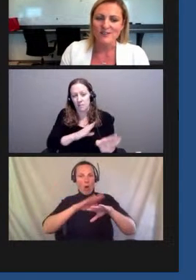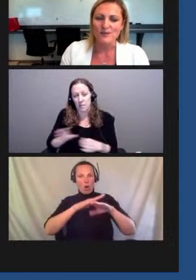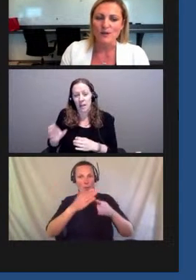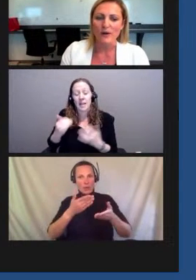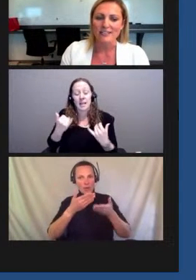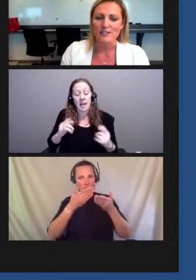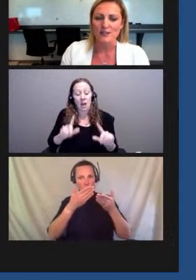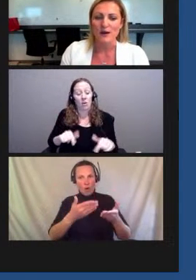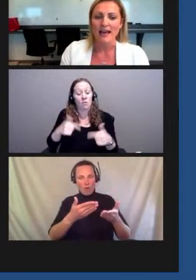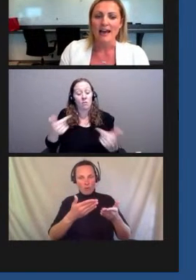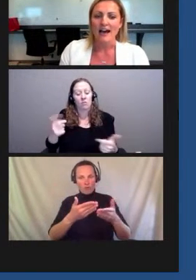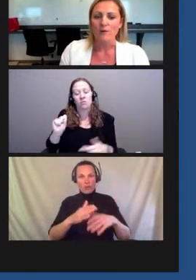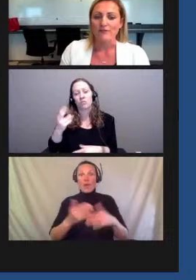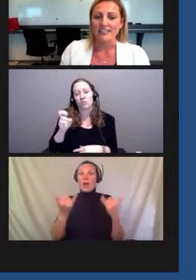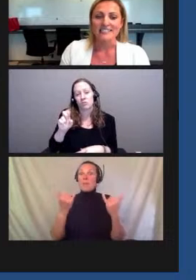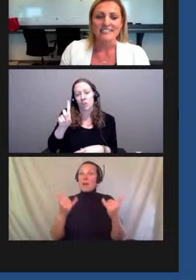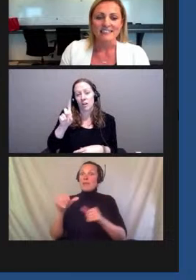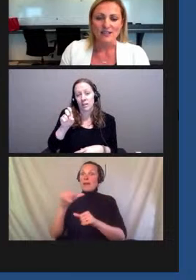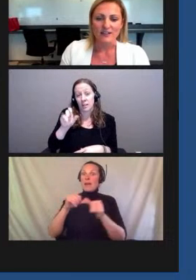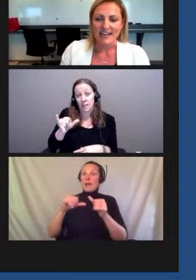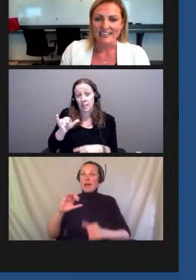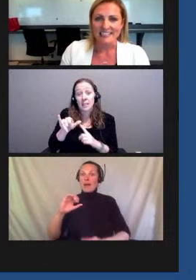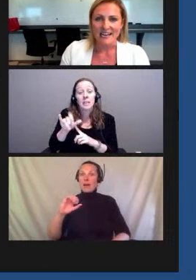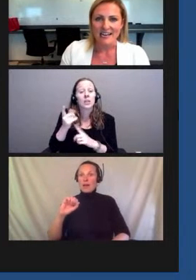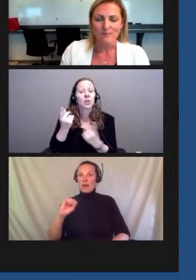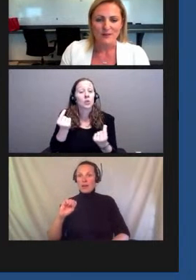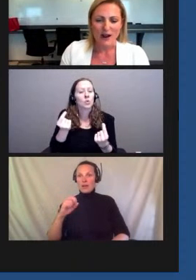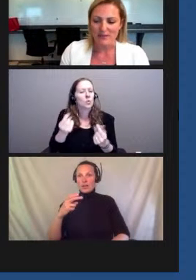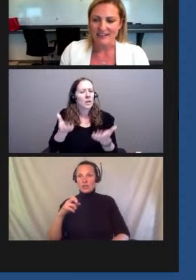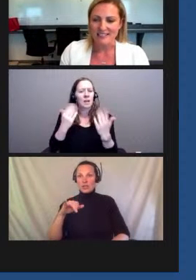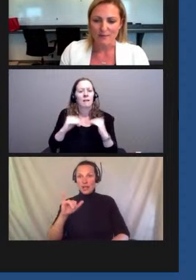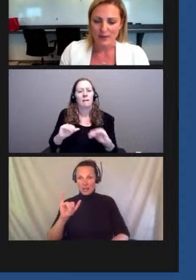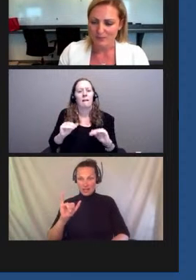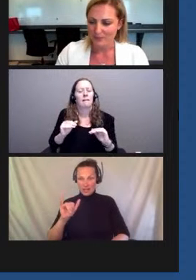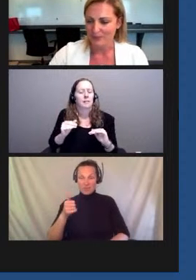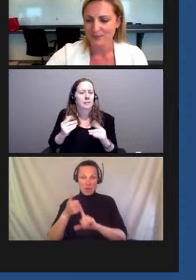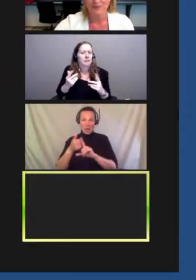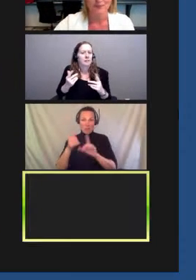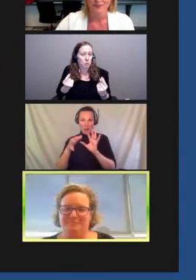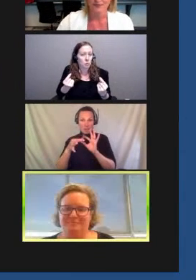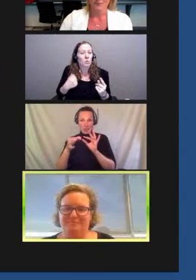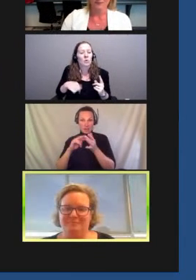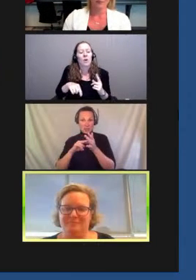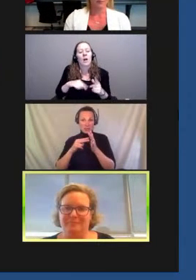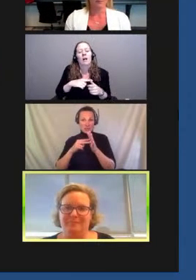Shelley, who's going to provide details on next steps and wrap things up.